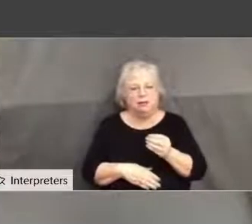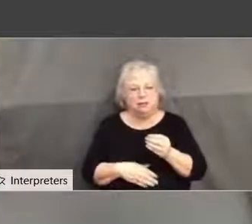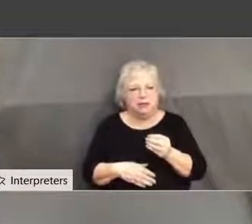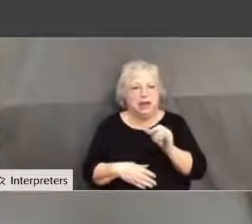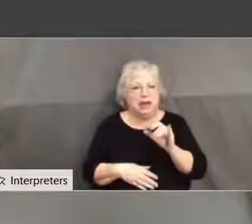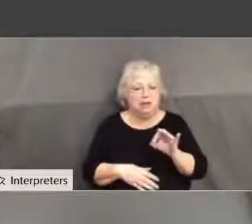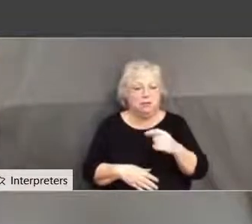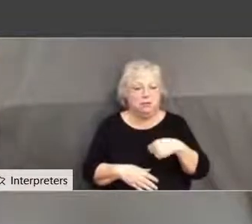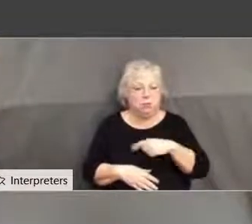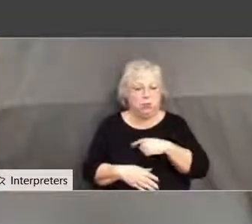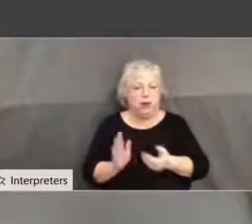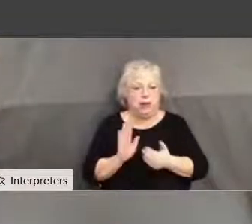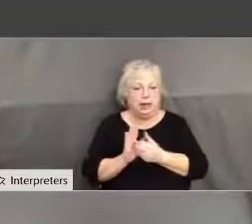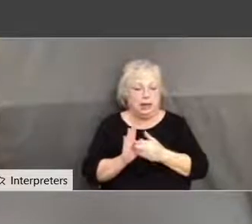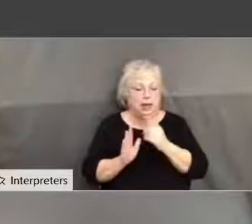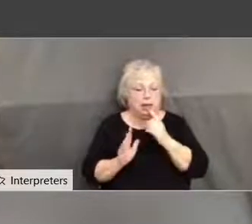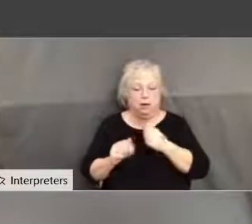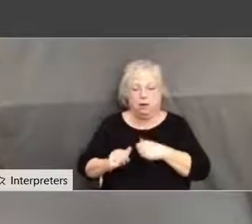are abandoning,